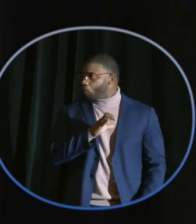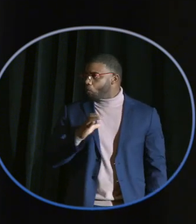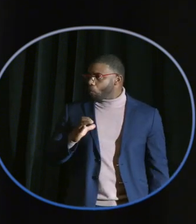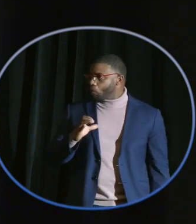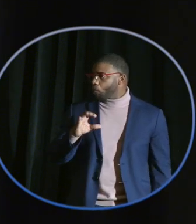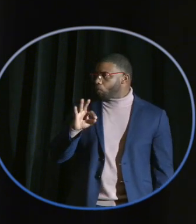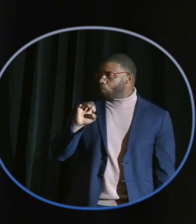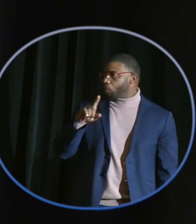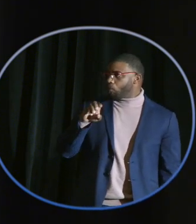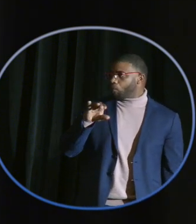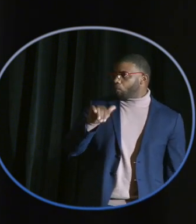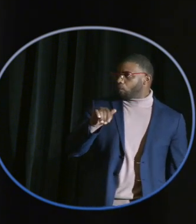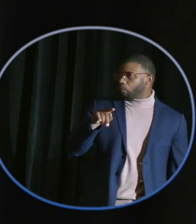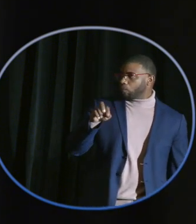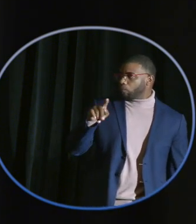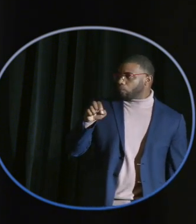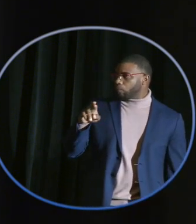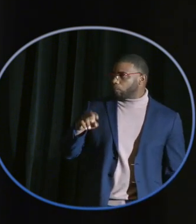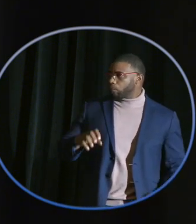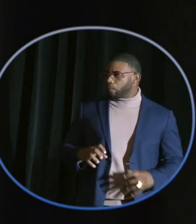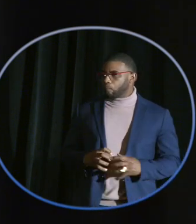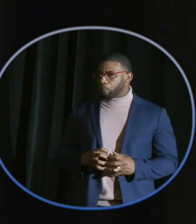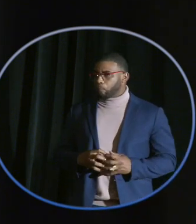Councilwoman Felicia Porter.